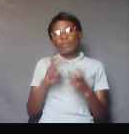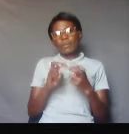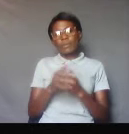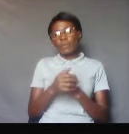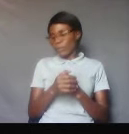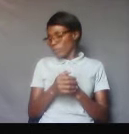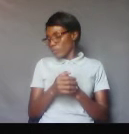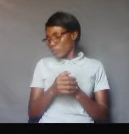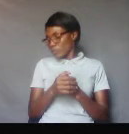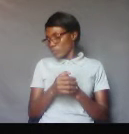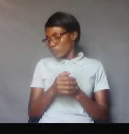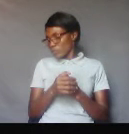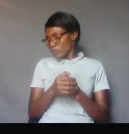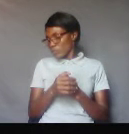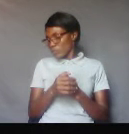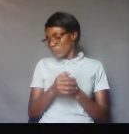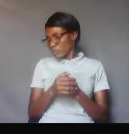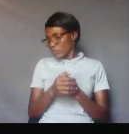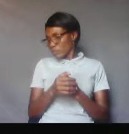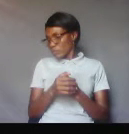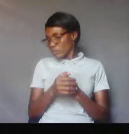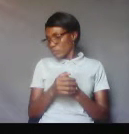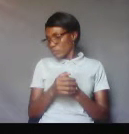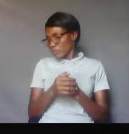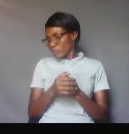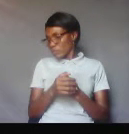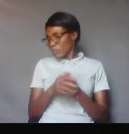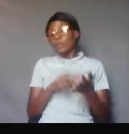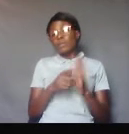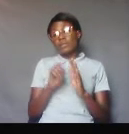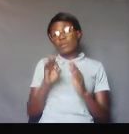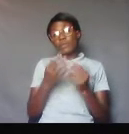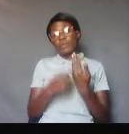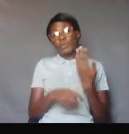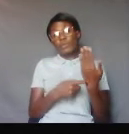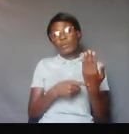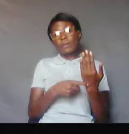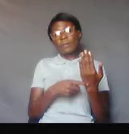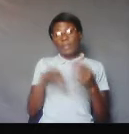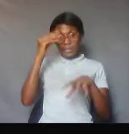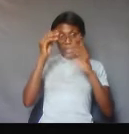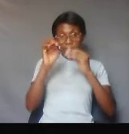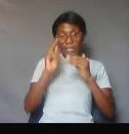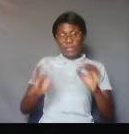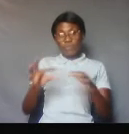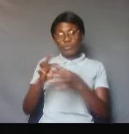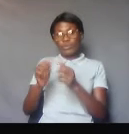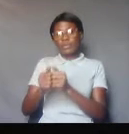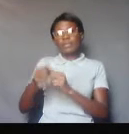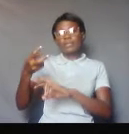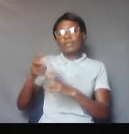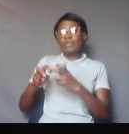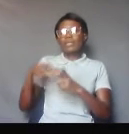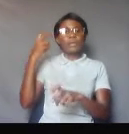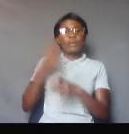study in order to enable complicated, sometimes heated, sometimes very difficult